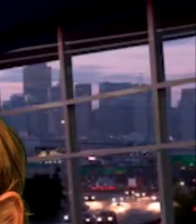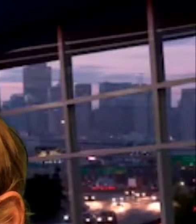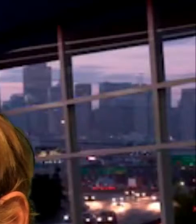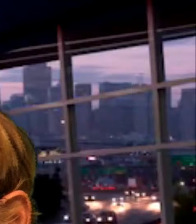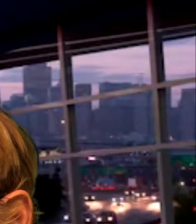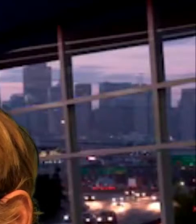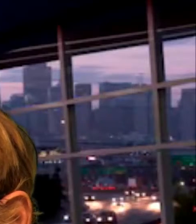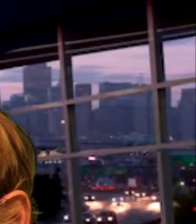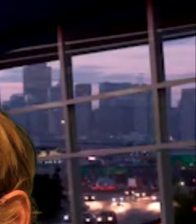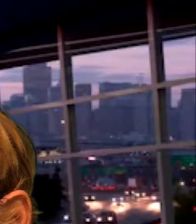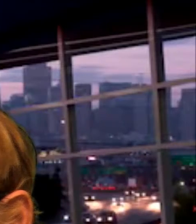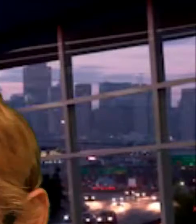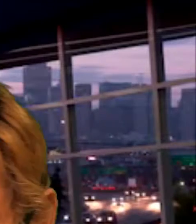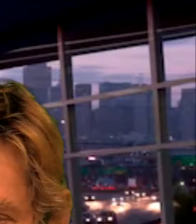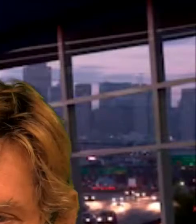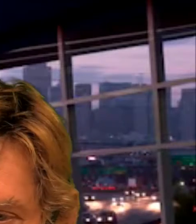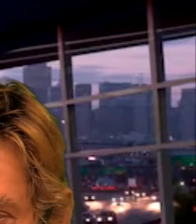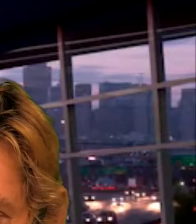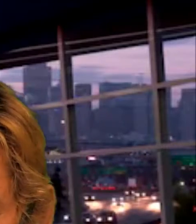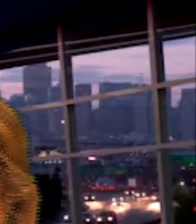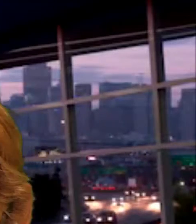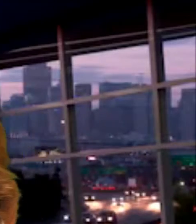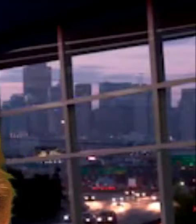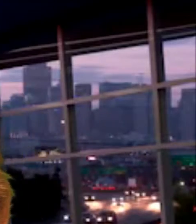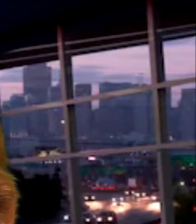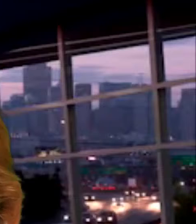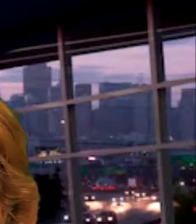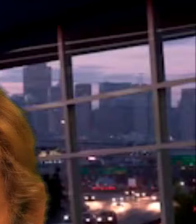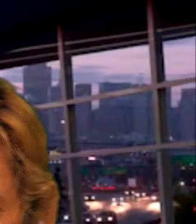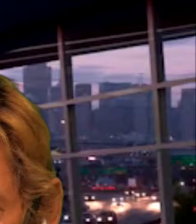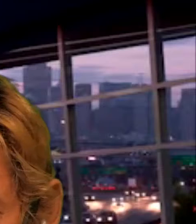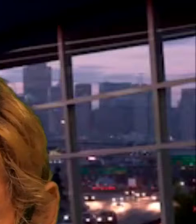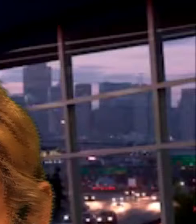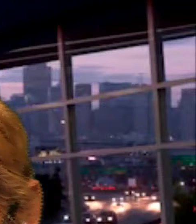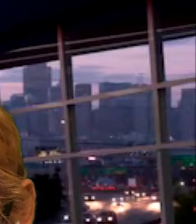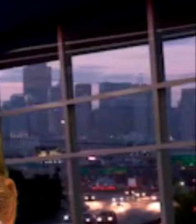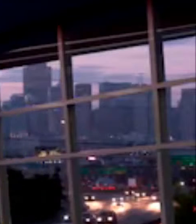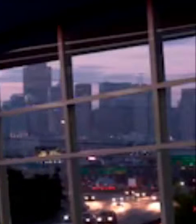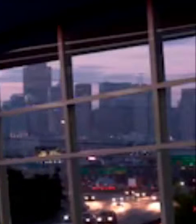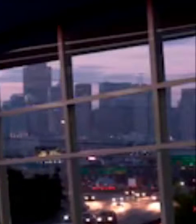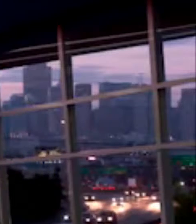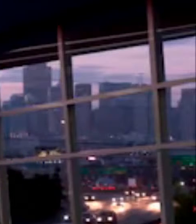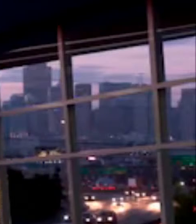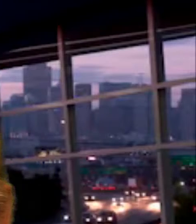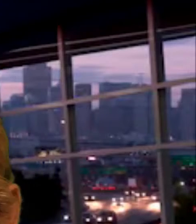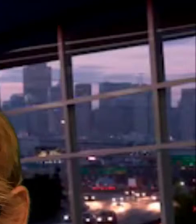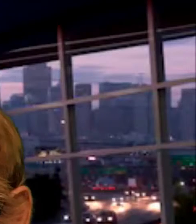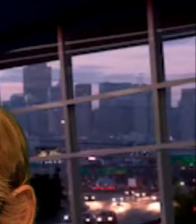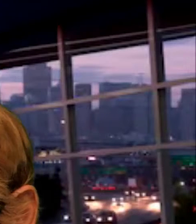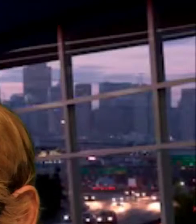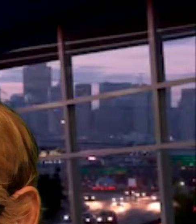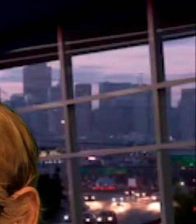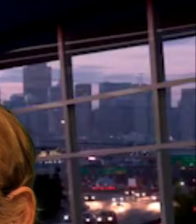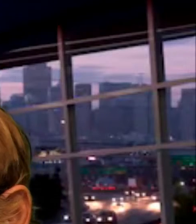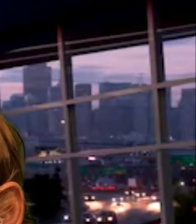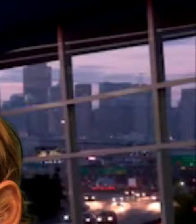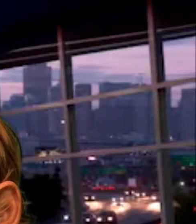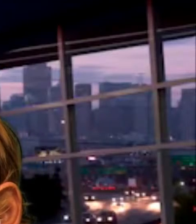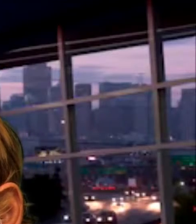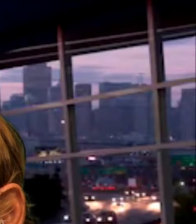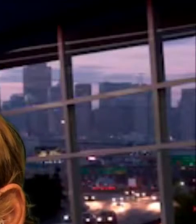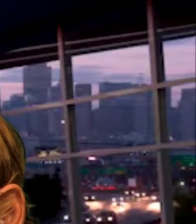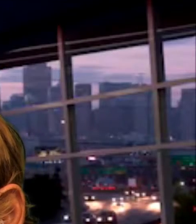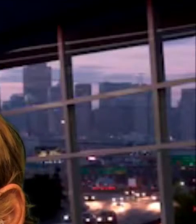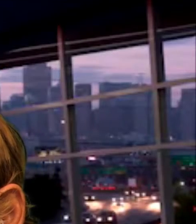as we usually do. Every Monday, Friday on IE Newswire, starting live at 5 on Twitch, Facebook,